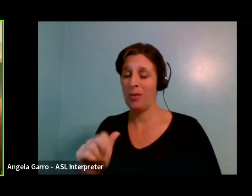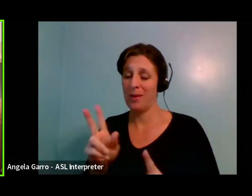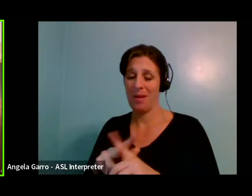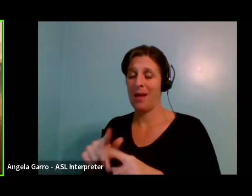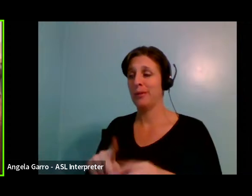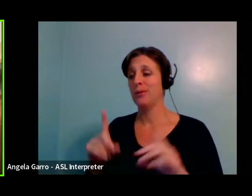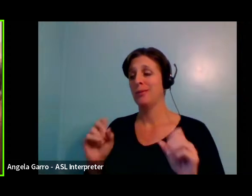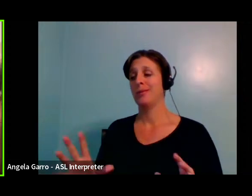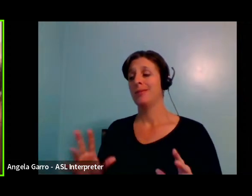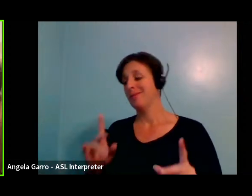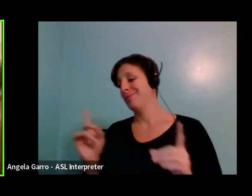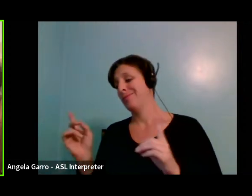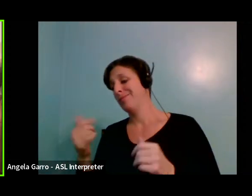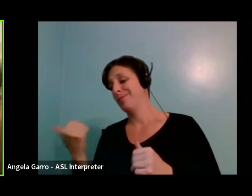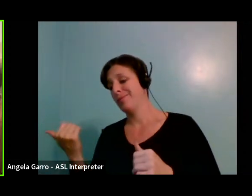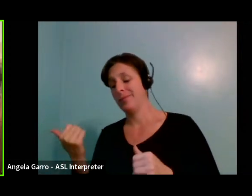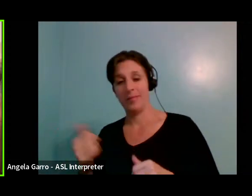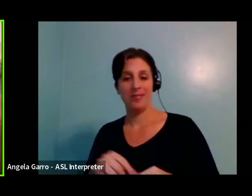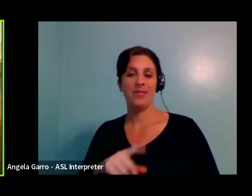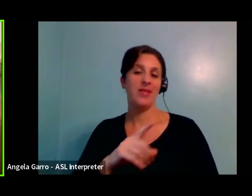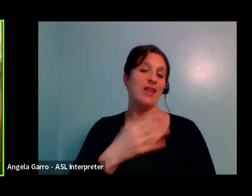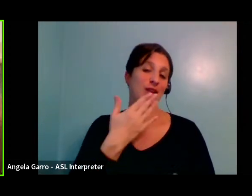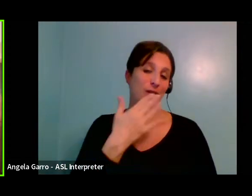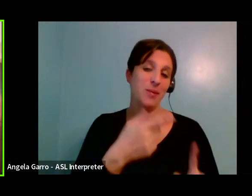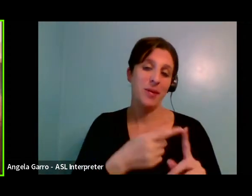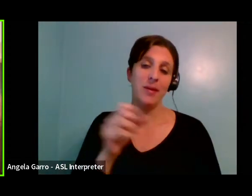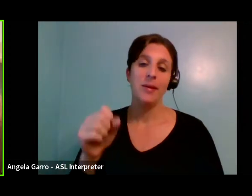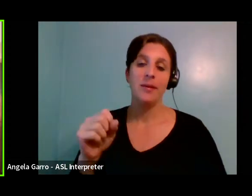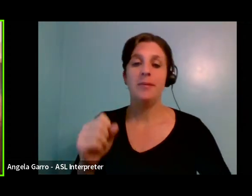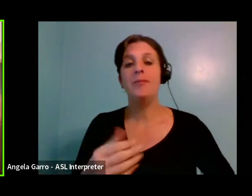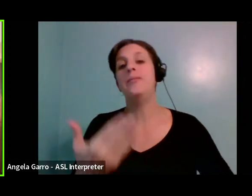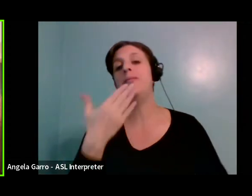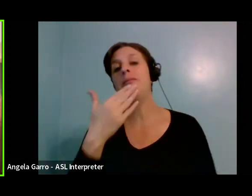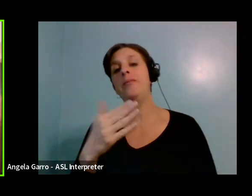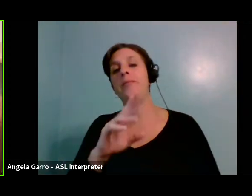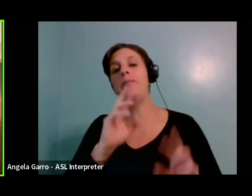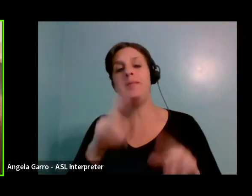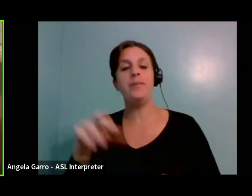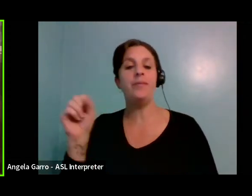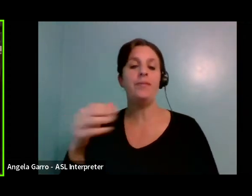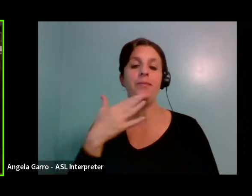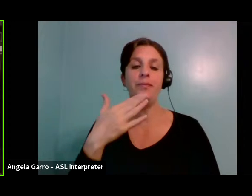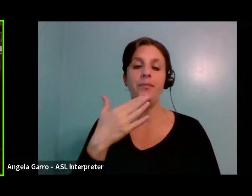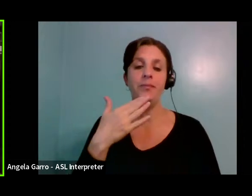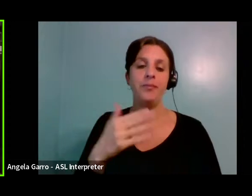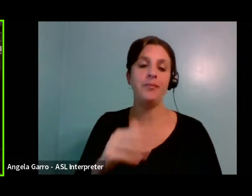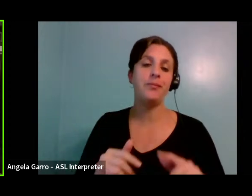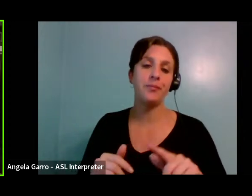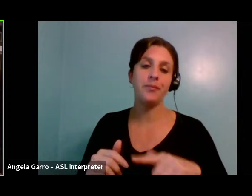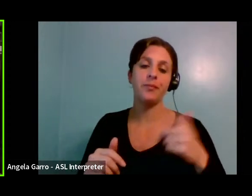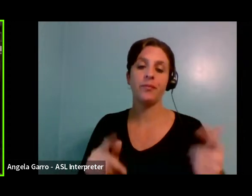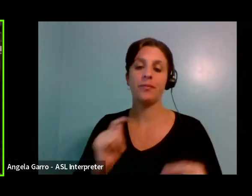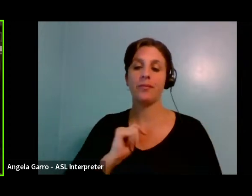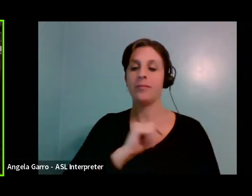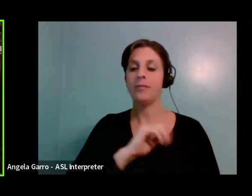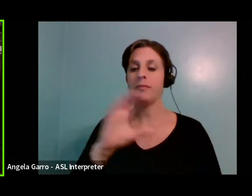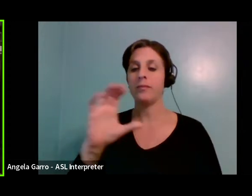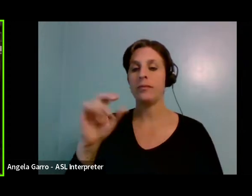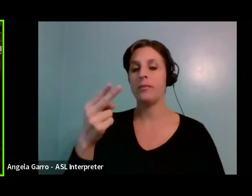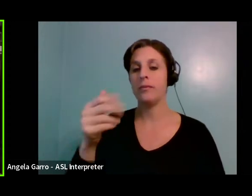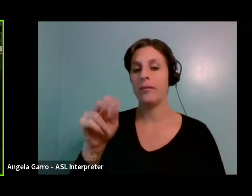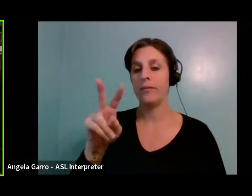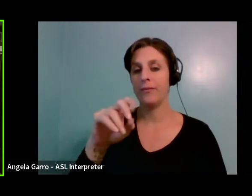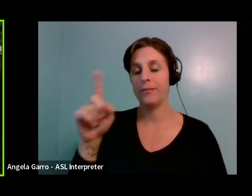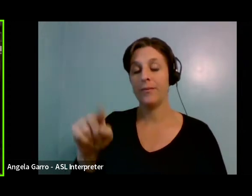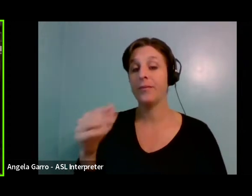Yeah. concern. Yeah. So thanks for the report. Yeah. Thank you. Trustee Chavez.